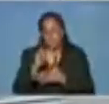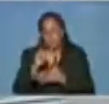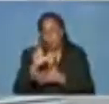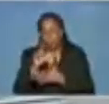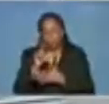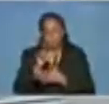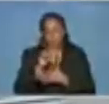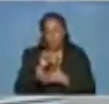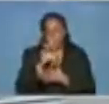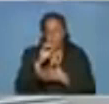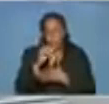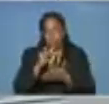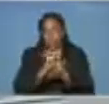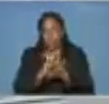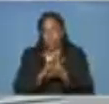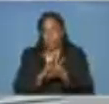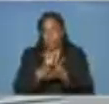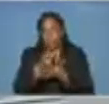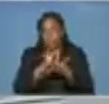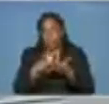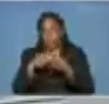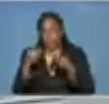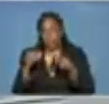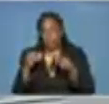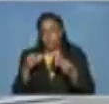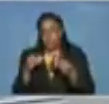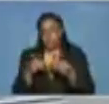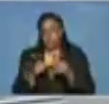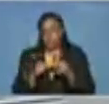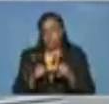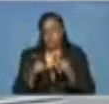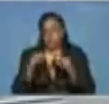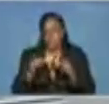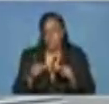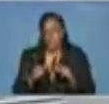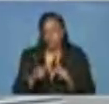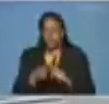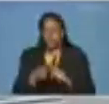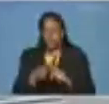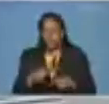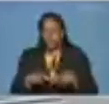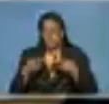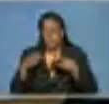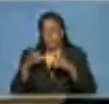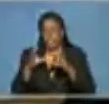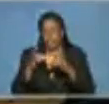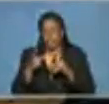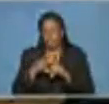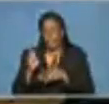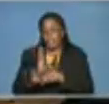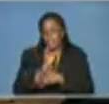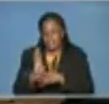whatever figure of that business's price, you are still able to grant the contract to that business. The